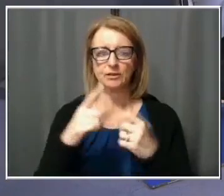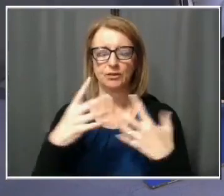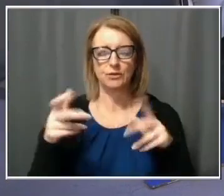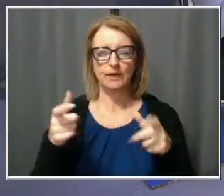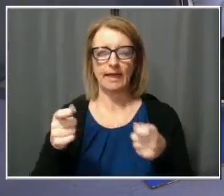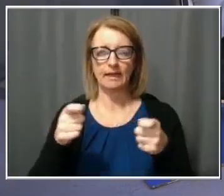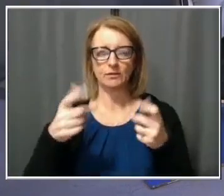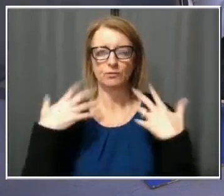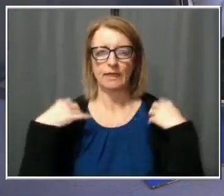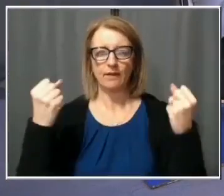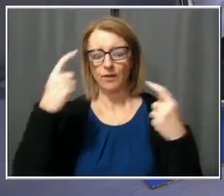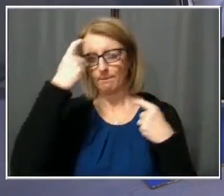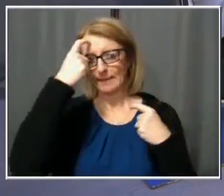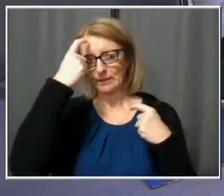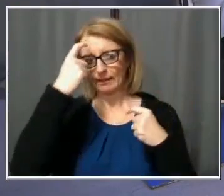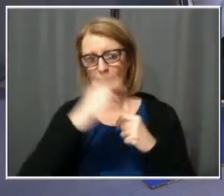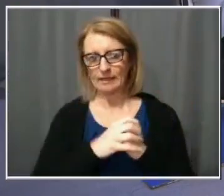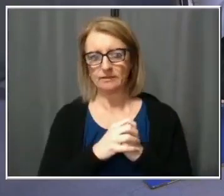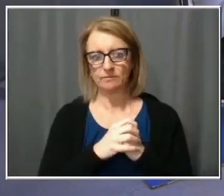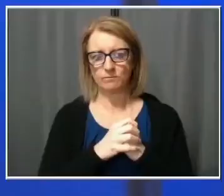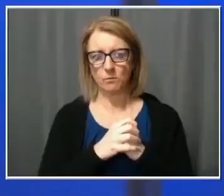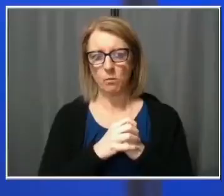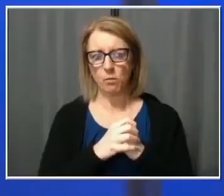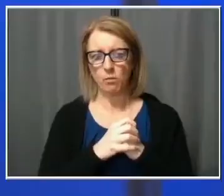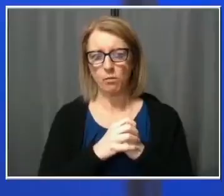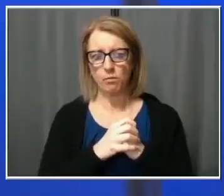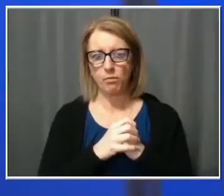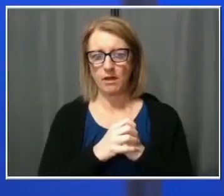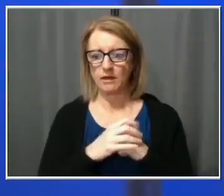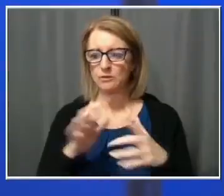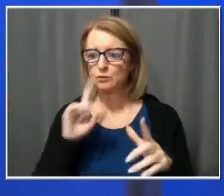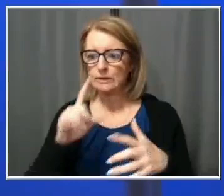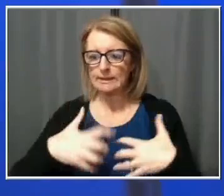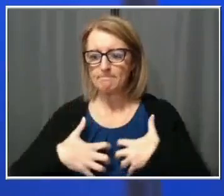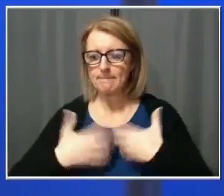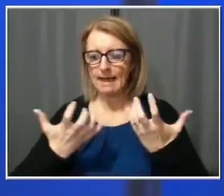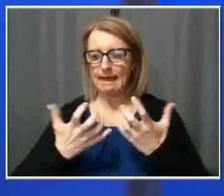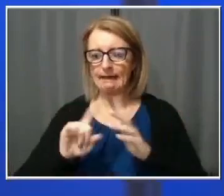mentally? I was pretty mad initially.